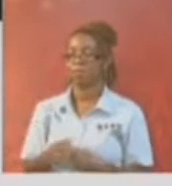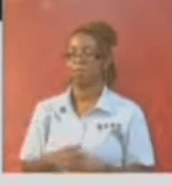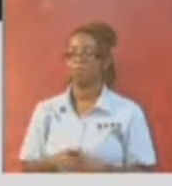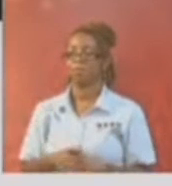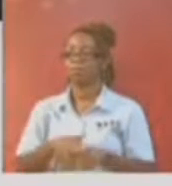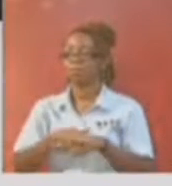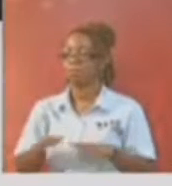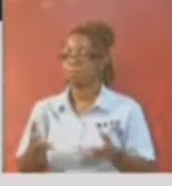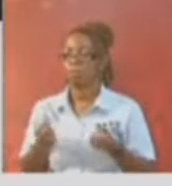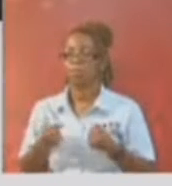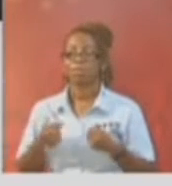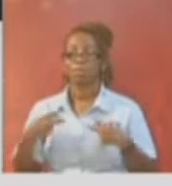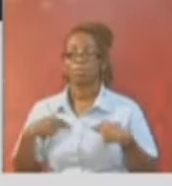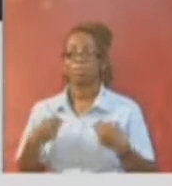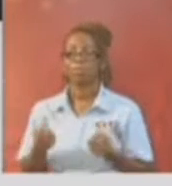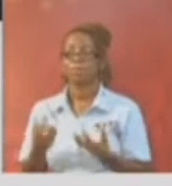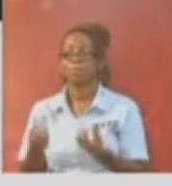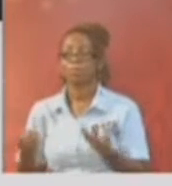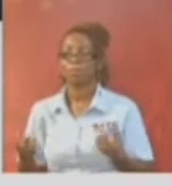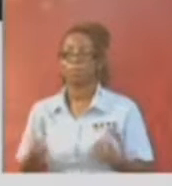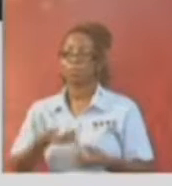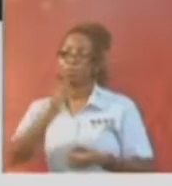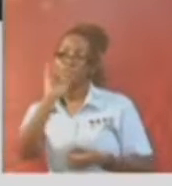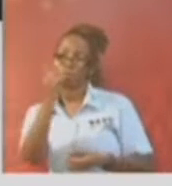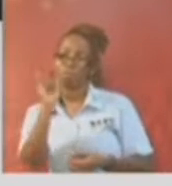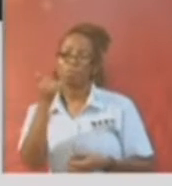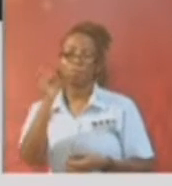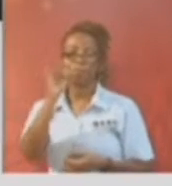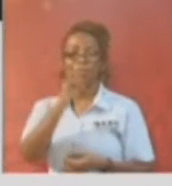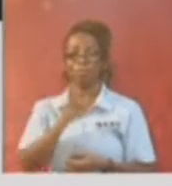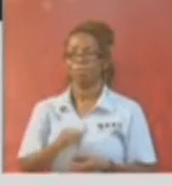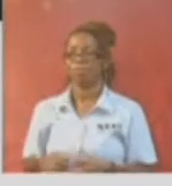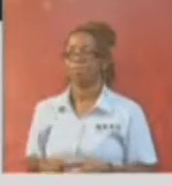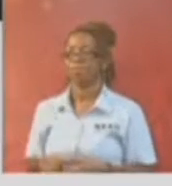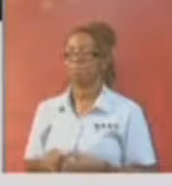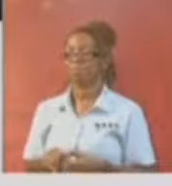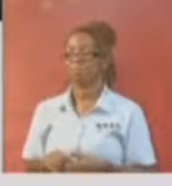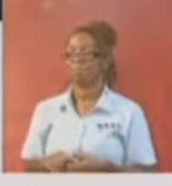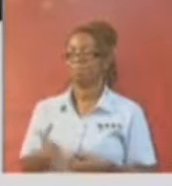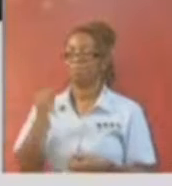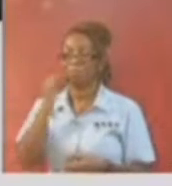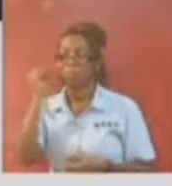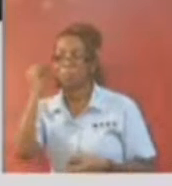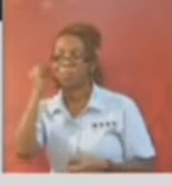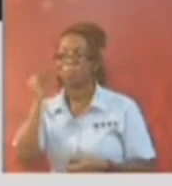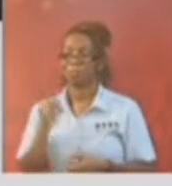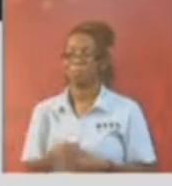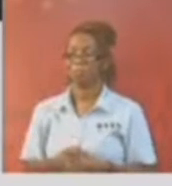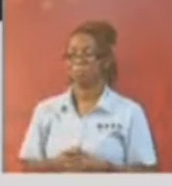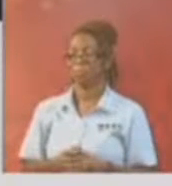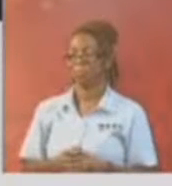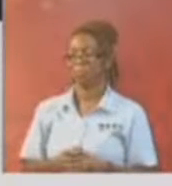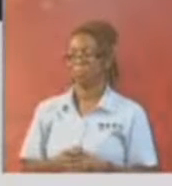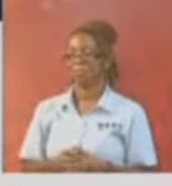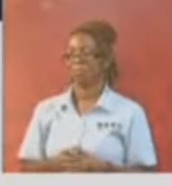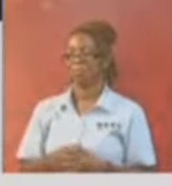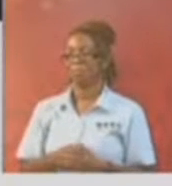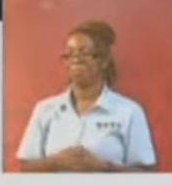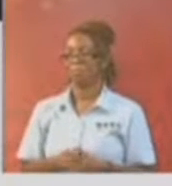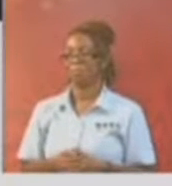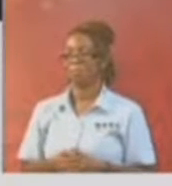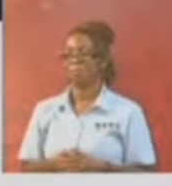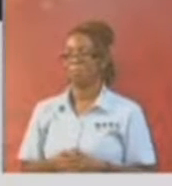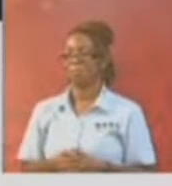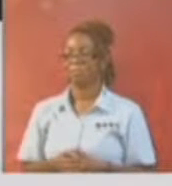episodic drinking or binge drinking while at home, particularly if there are minors in the home. Next slide,